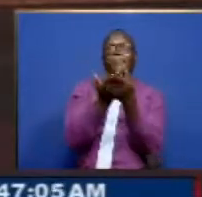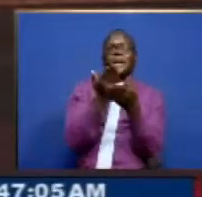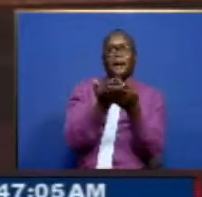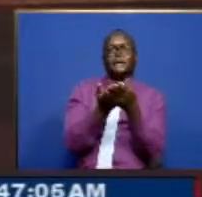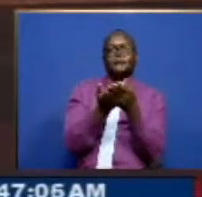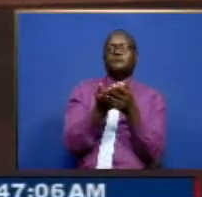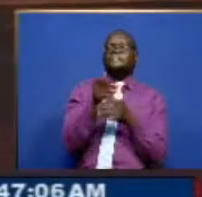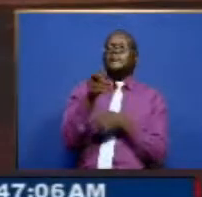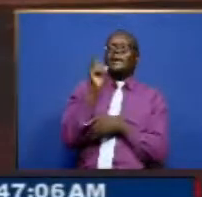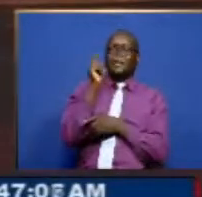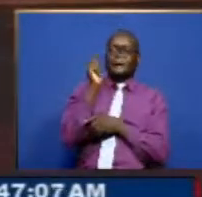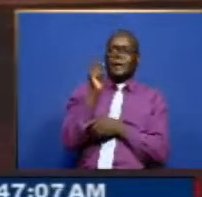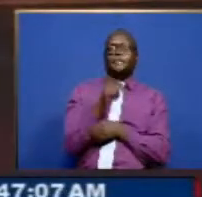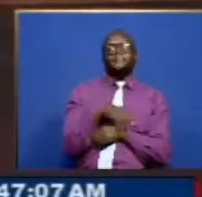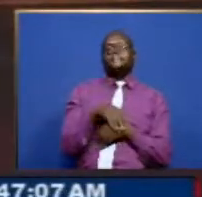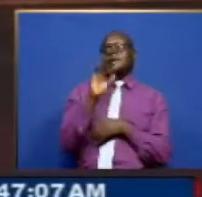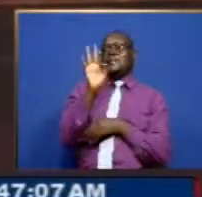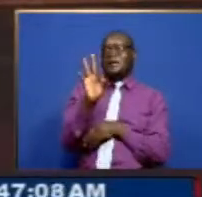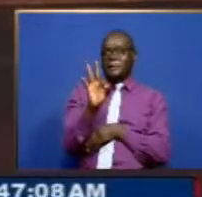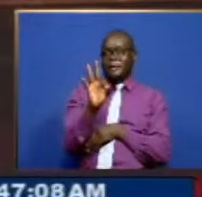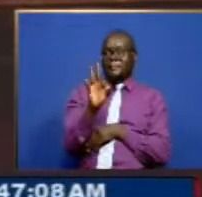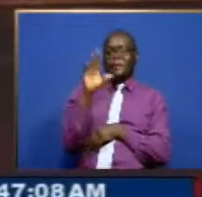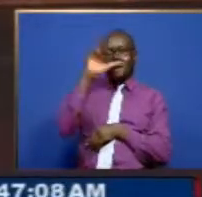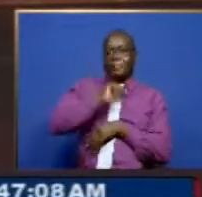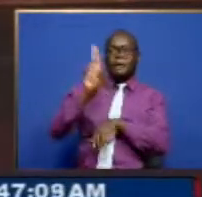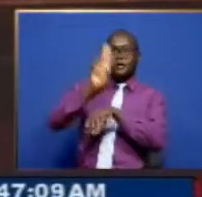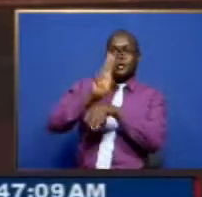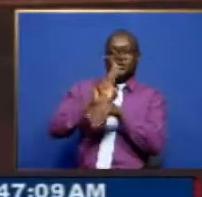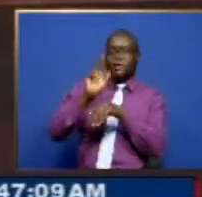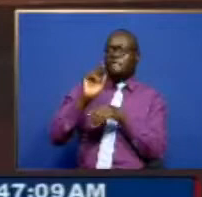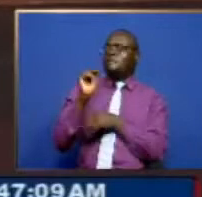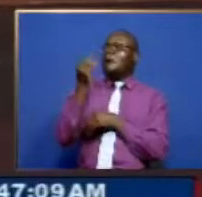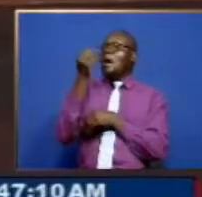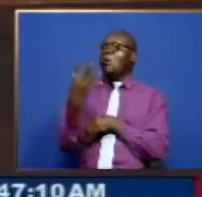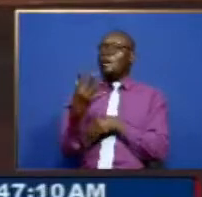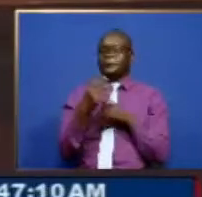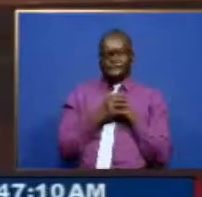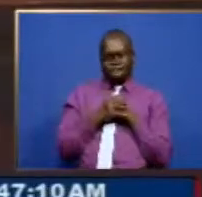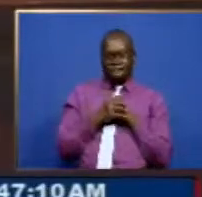tender. 3. Misappropriation of Kenya shillings